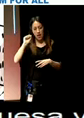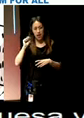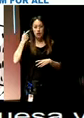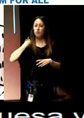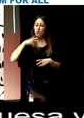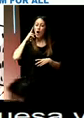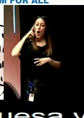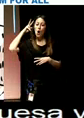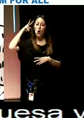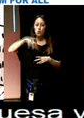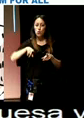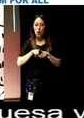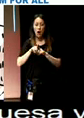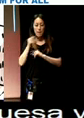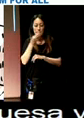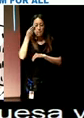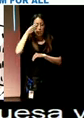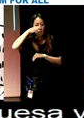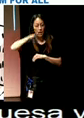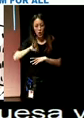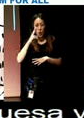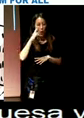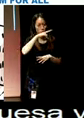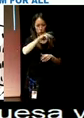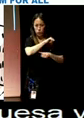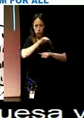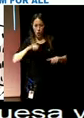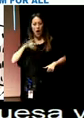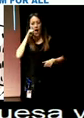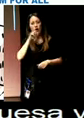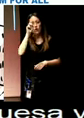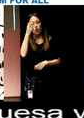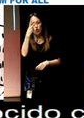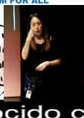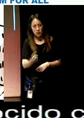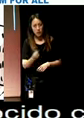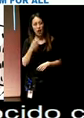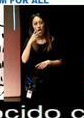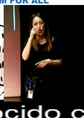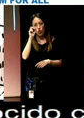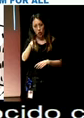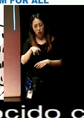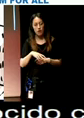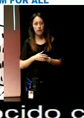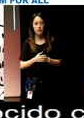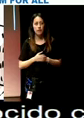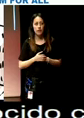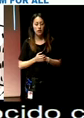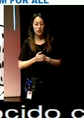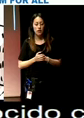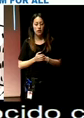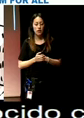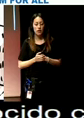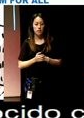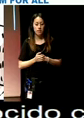Portuguese museum at 2012, and recently we won the Kennedy Hudson